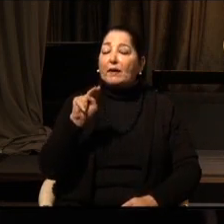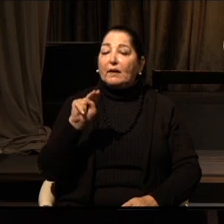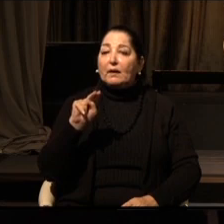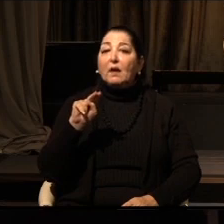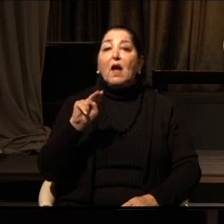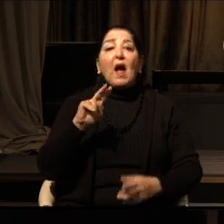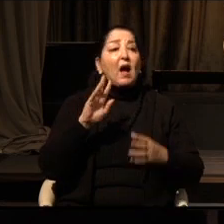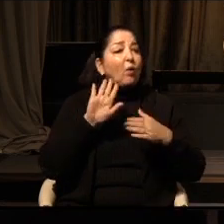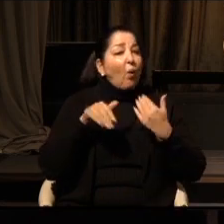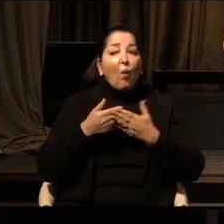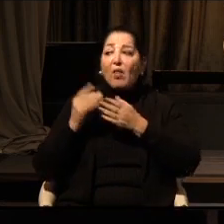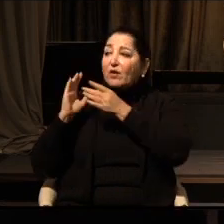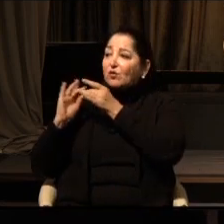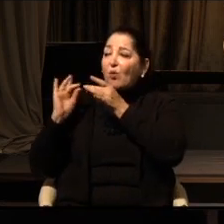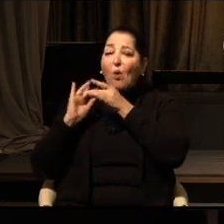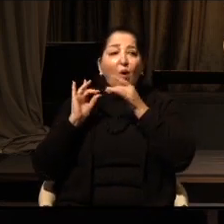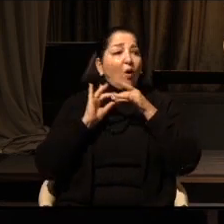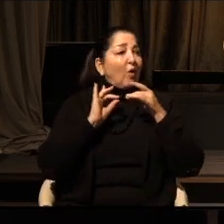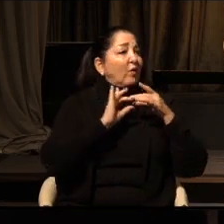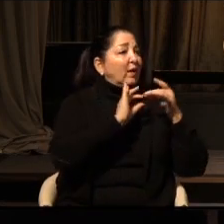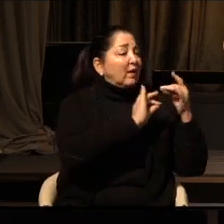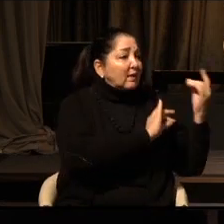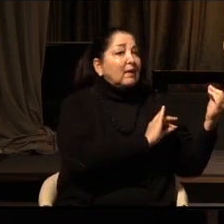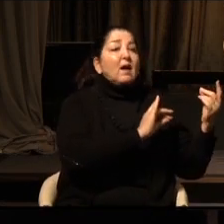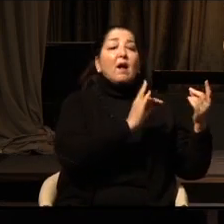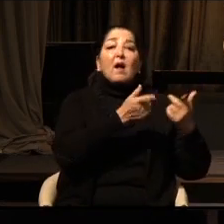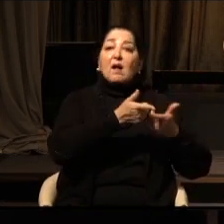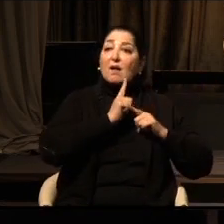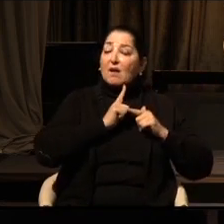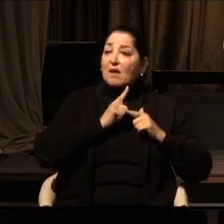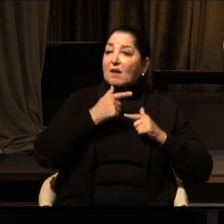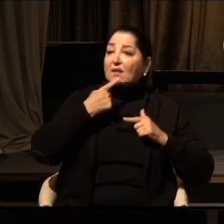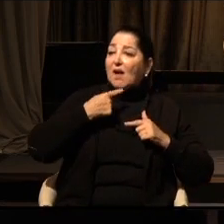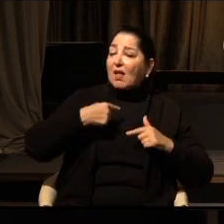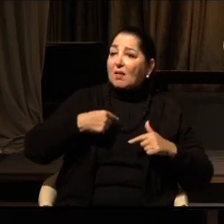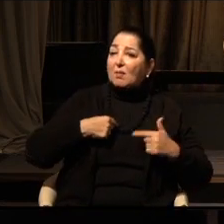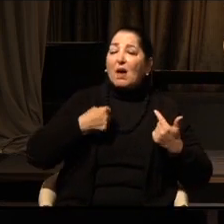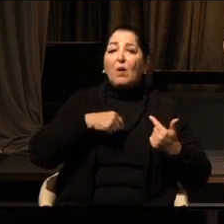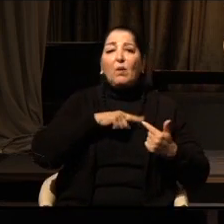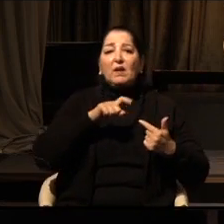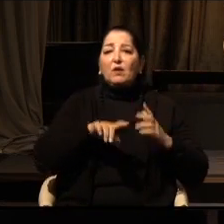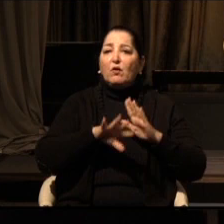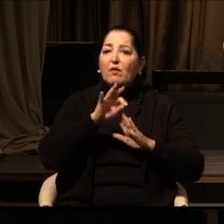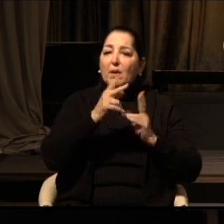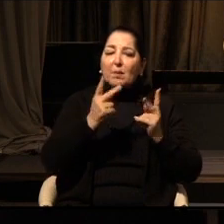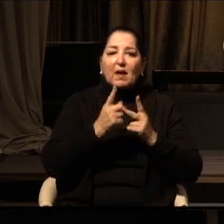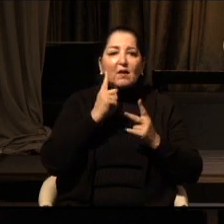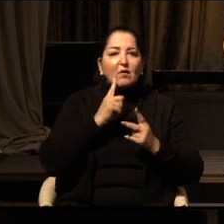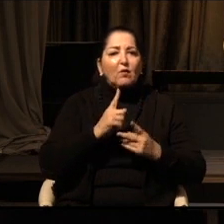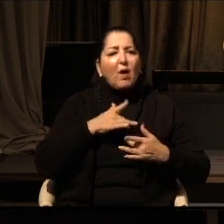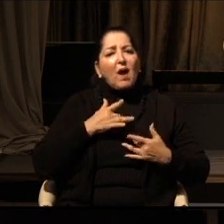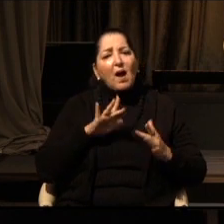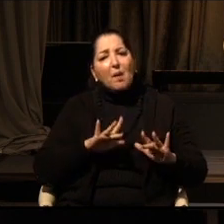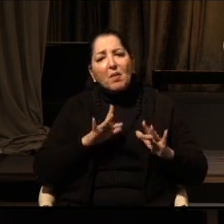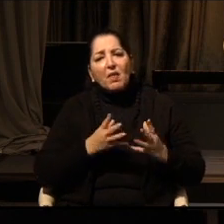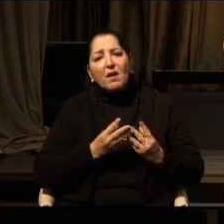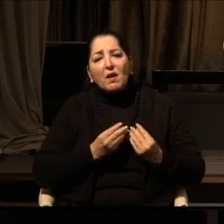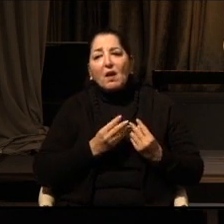need for us as a field to find spaces for empathy and humanity to enter into our